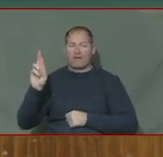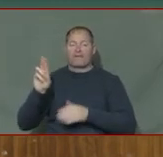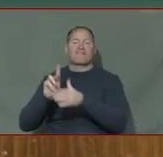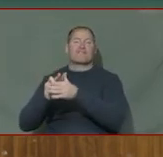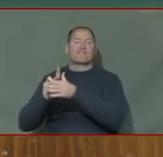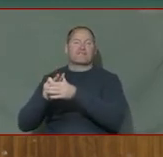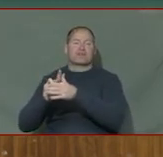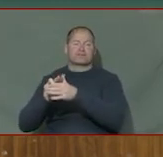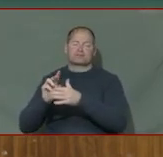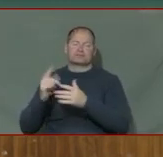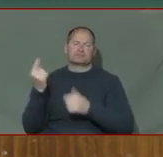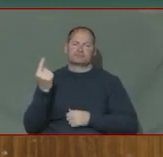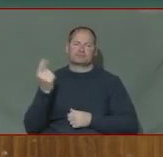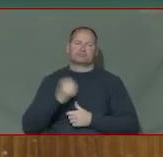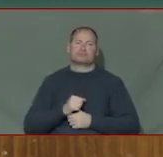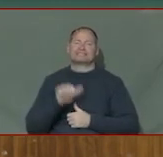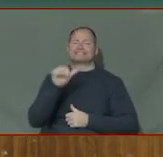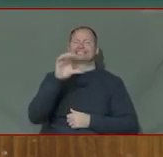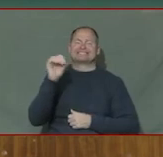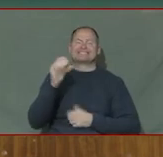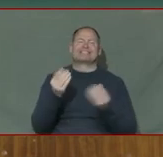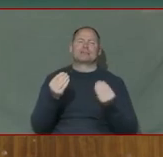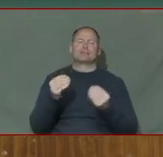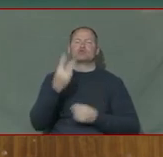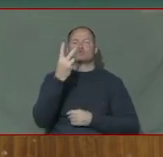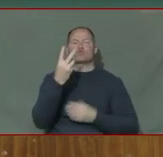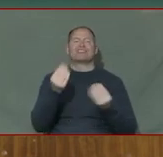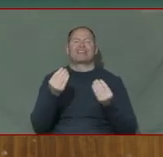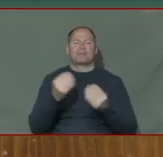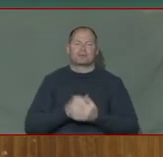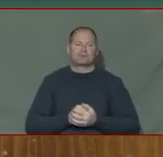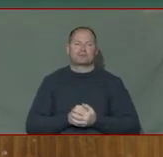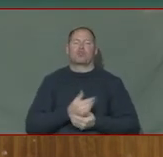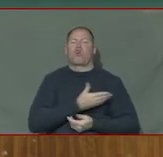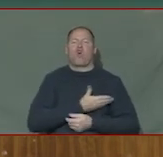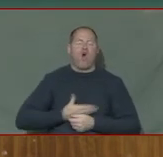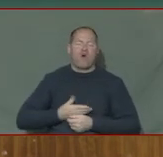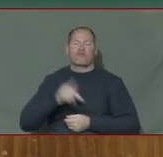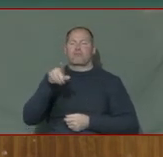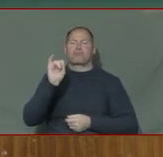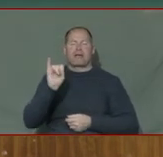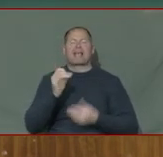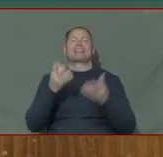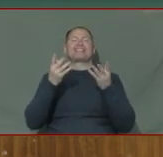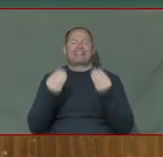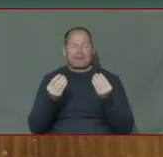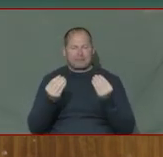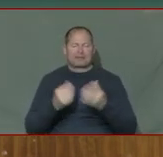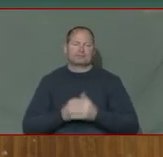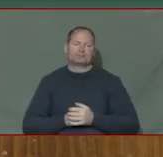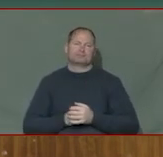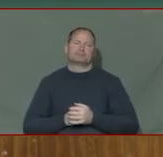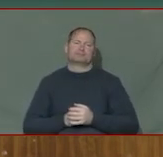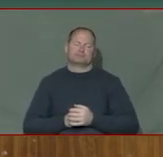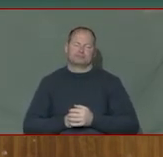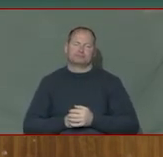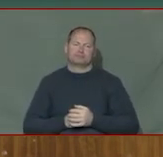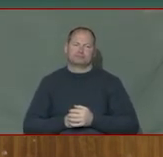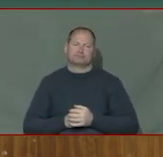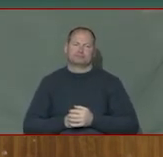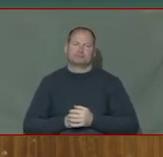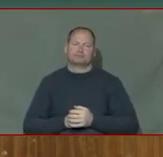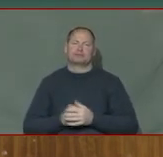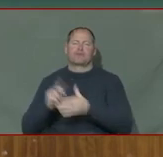variable. 60 is a number. 2 is a number. Half and pi are both represent numbers. There's only